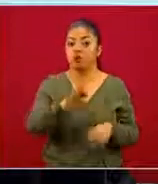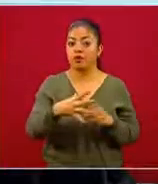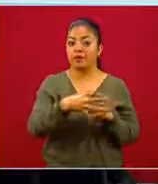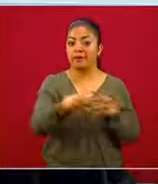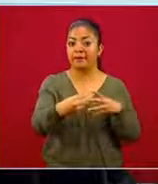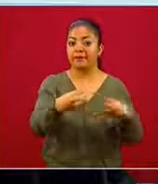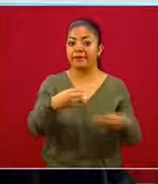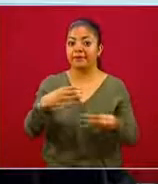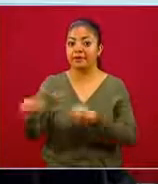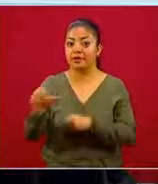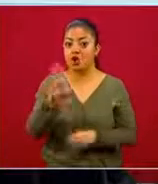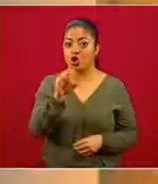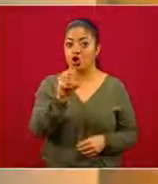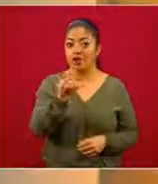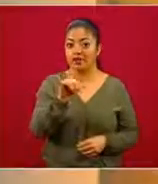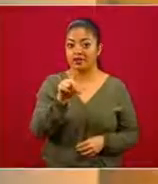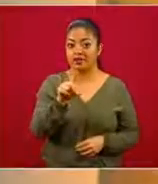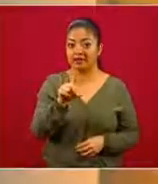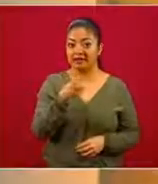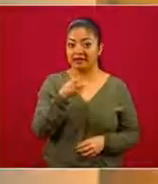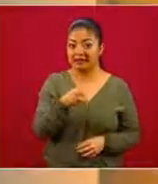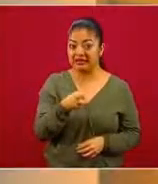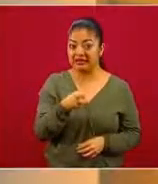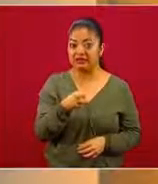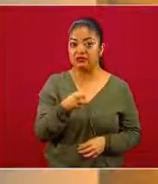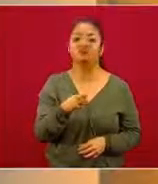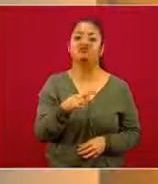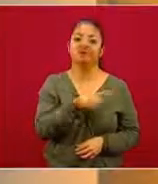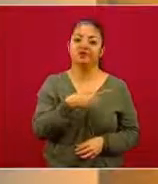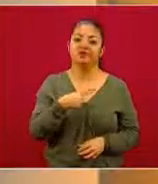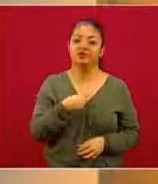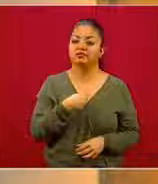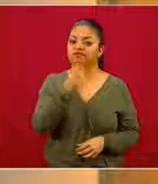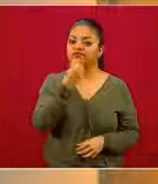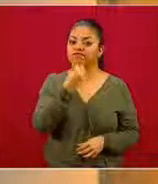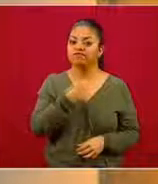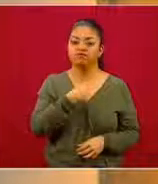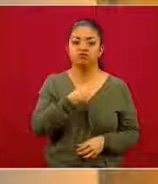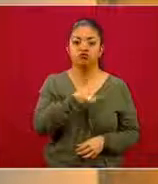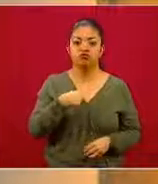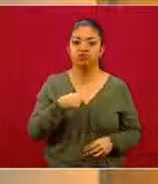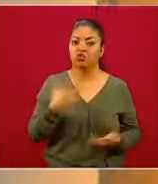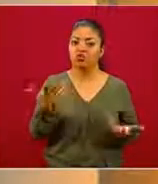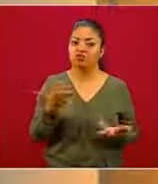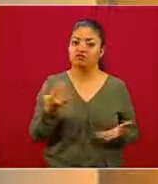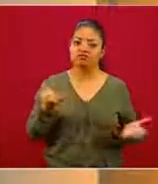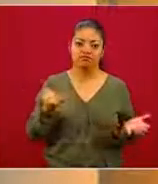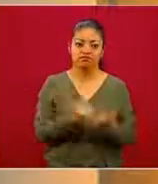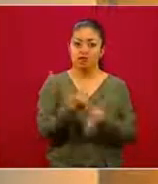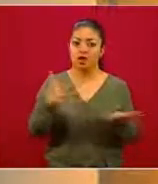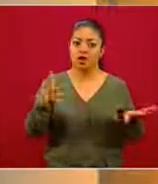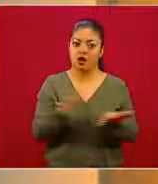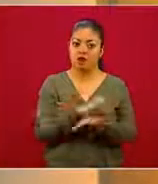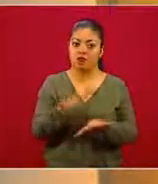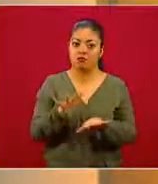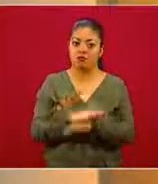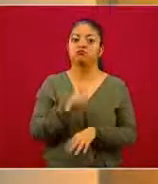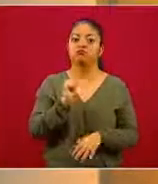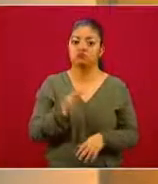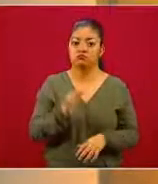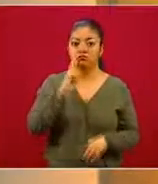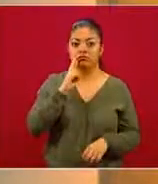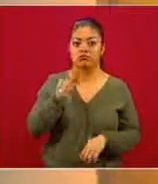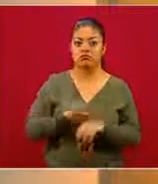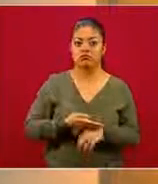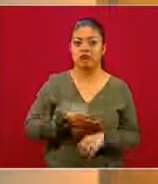there's going to be a y certain en ese risk of momento COVID tendremos spreading, que tomar las acciones and we're correspondientes going que serán to establecidas have por to la take the autoridad sanitaria corresponding